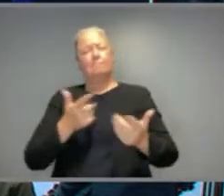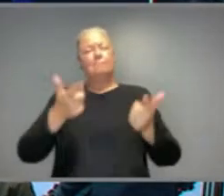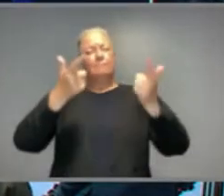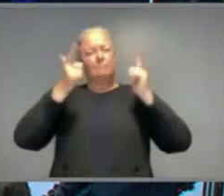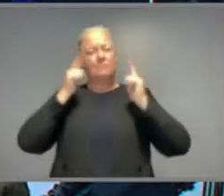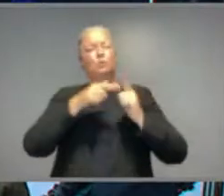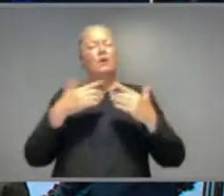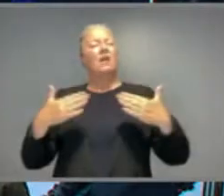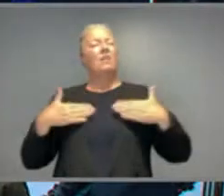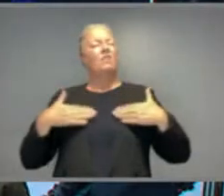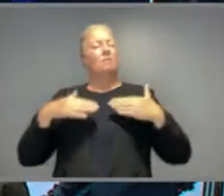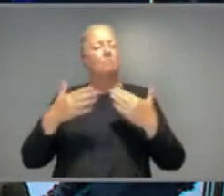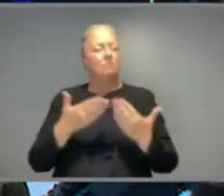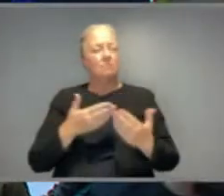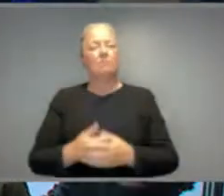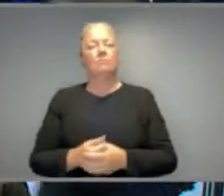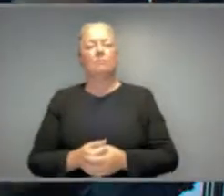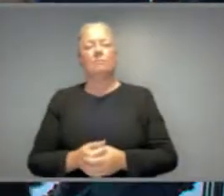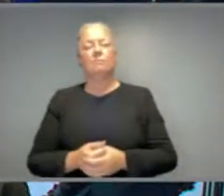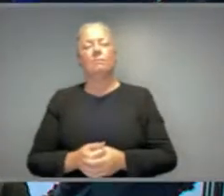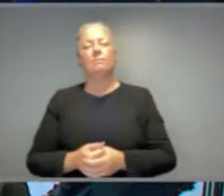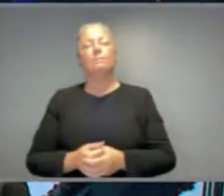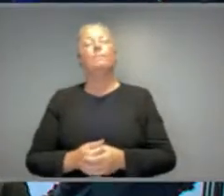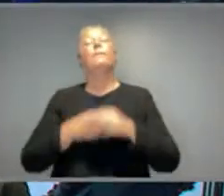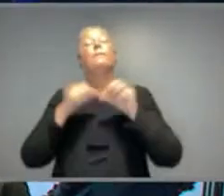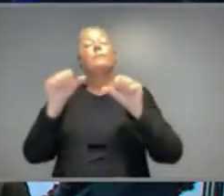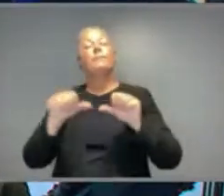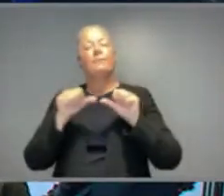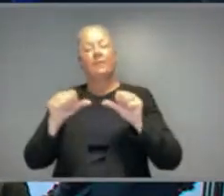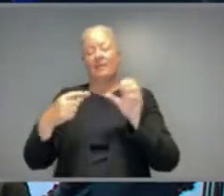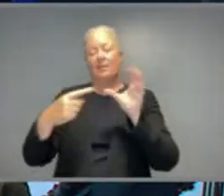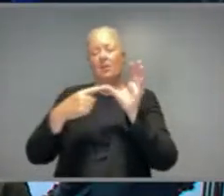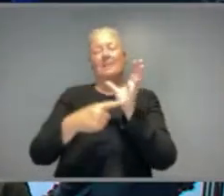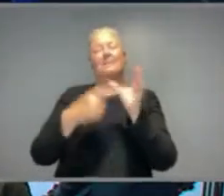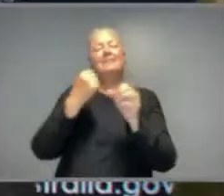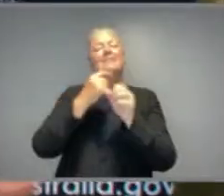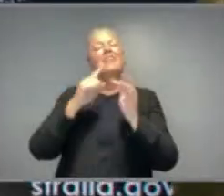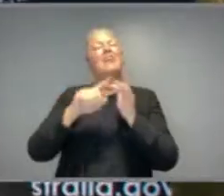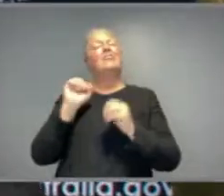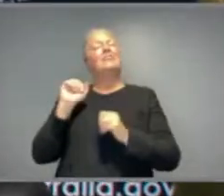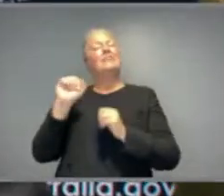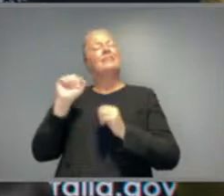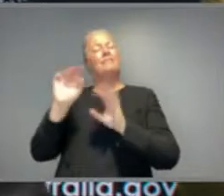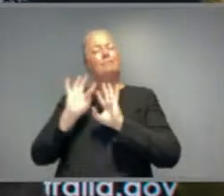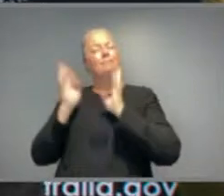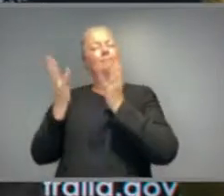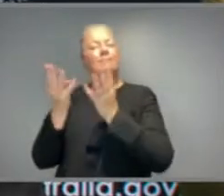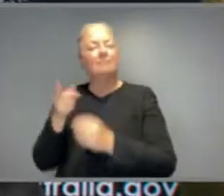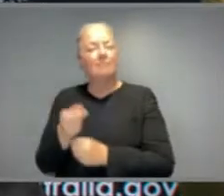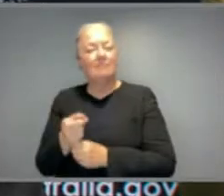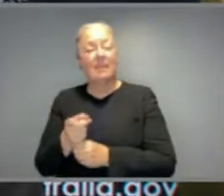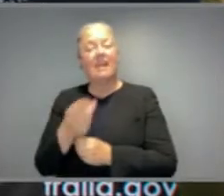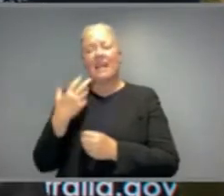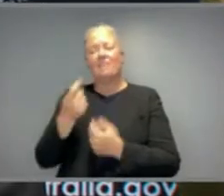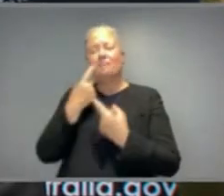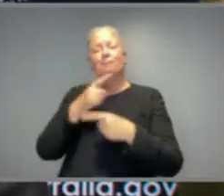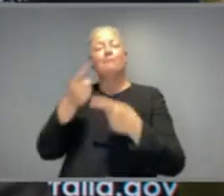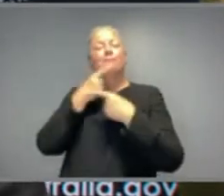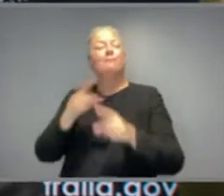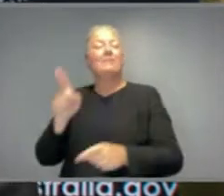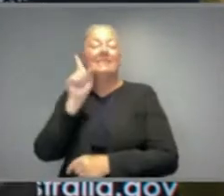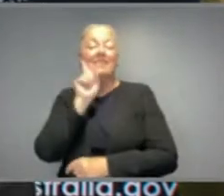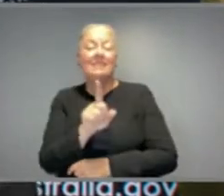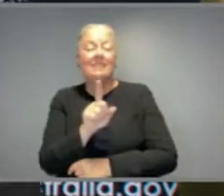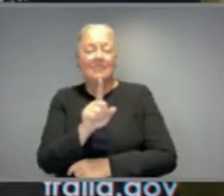process. So firstly, on the ATAGI process, there were several announcements yesterday that Minister